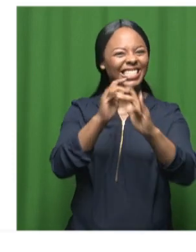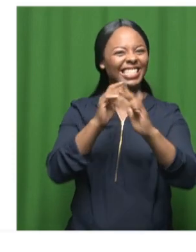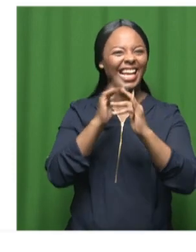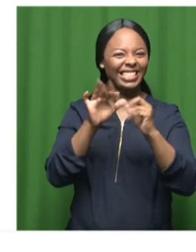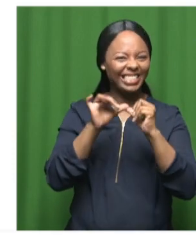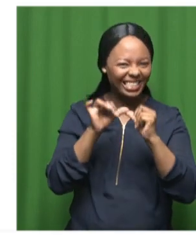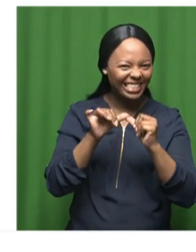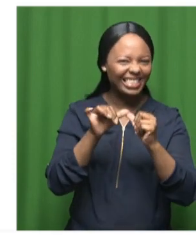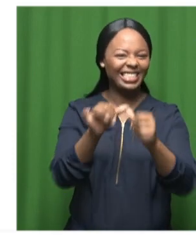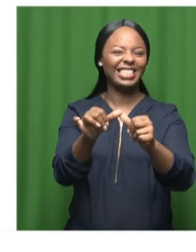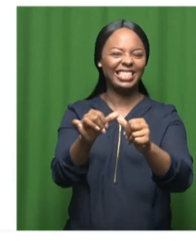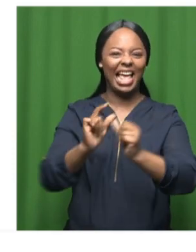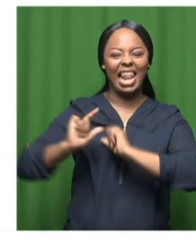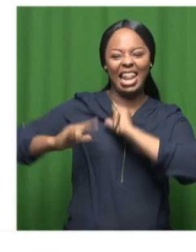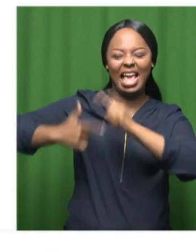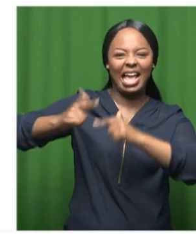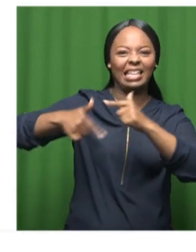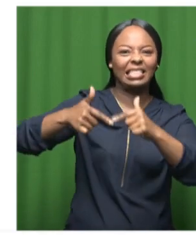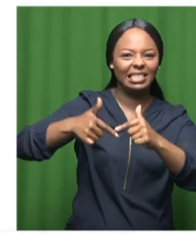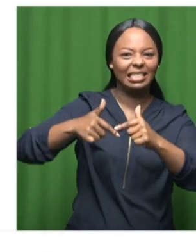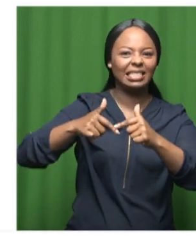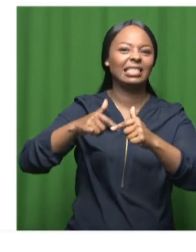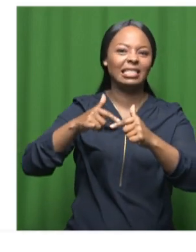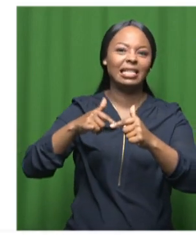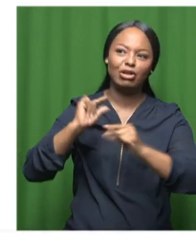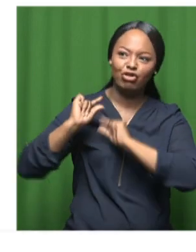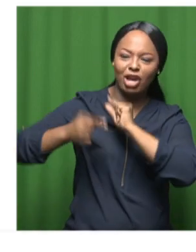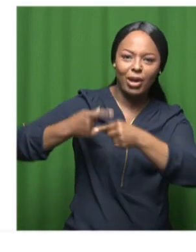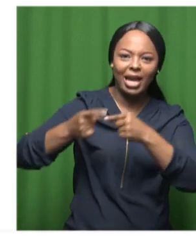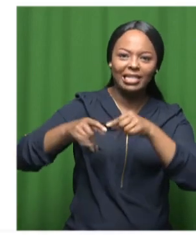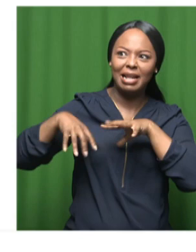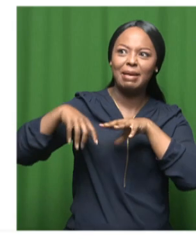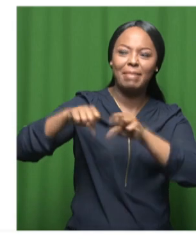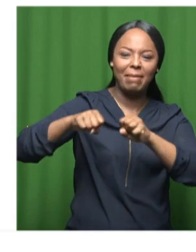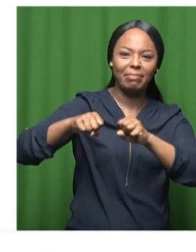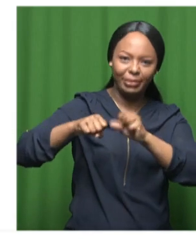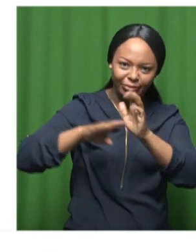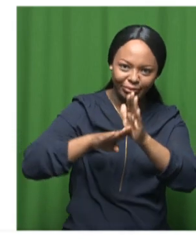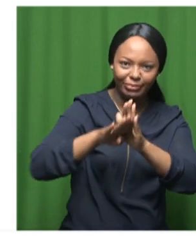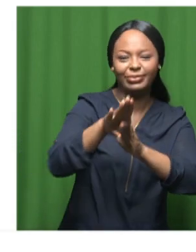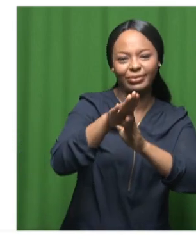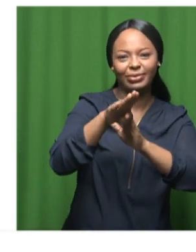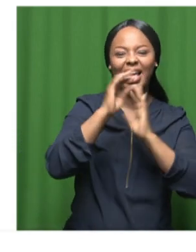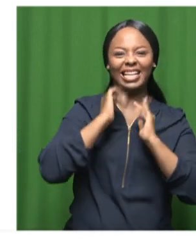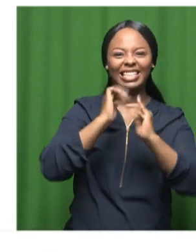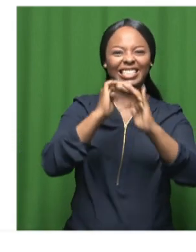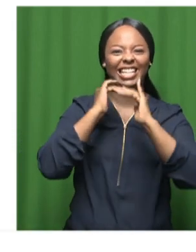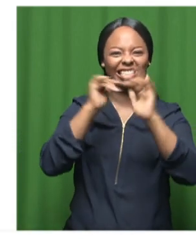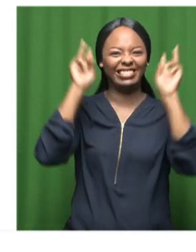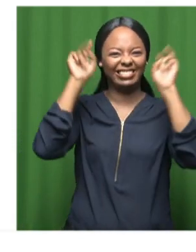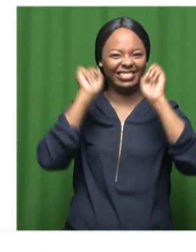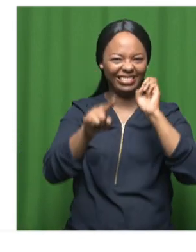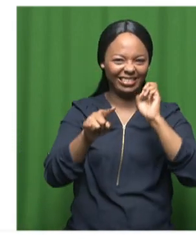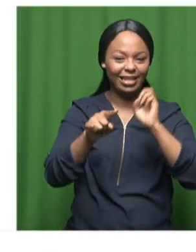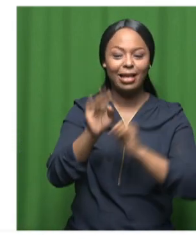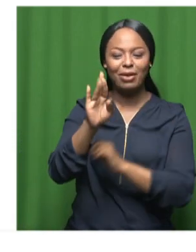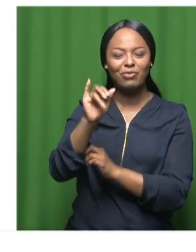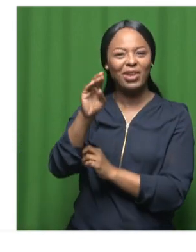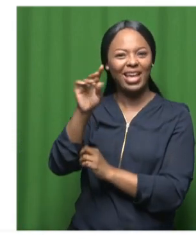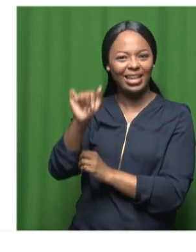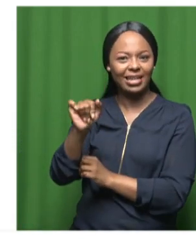the legacy with generations to come. And, as Brenda was making reference to,